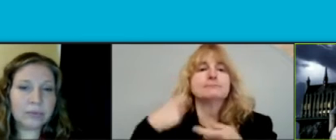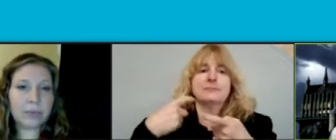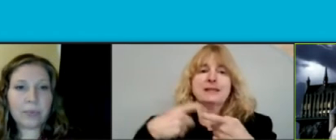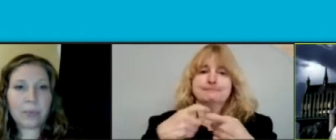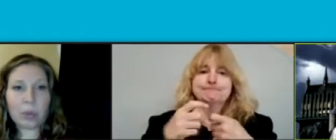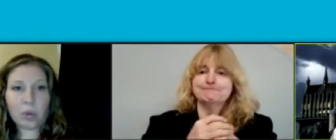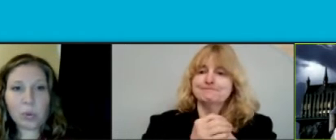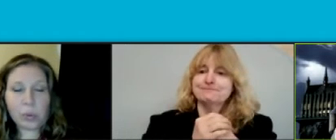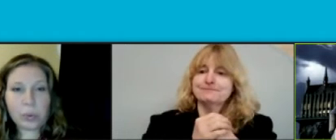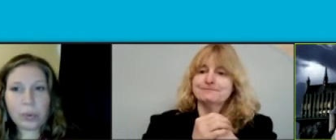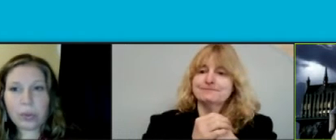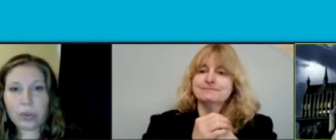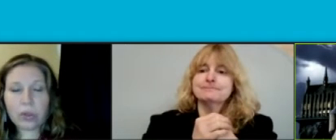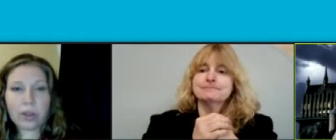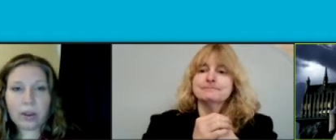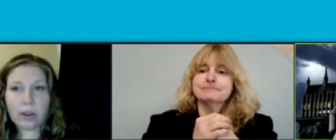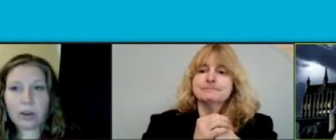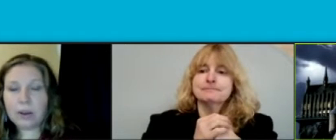313-626-7440. Otra vez,